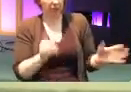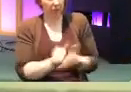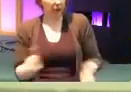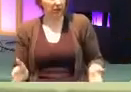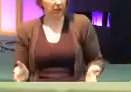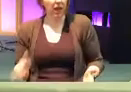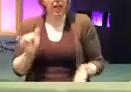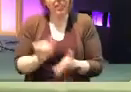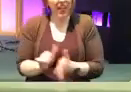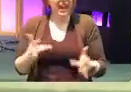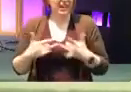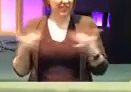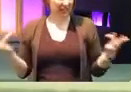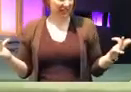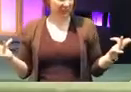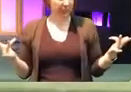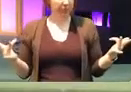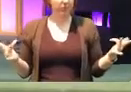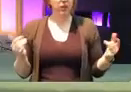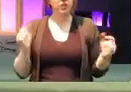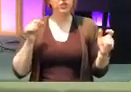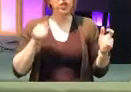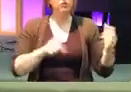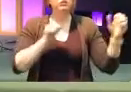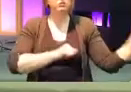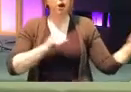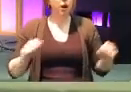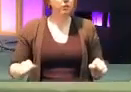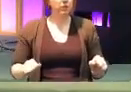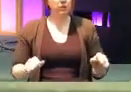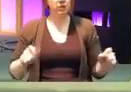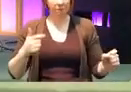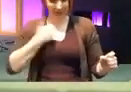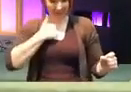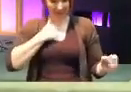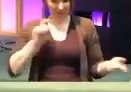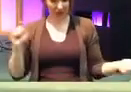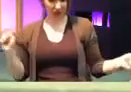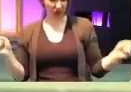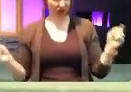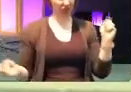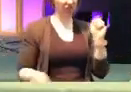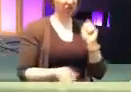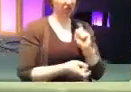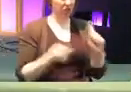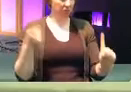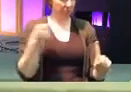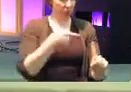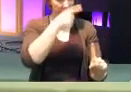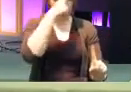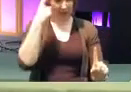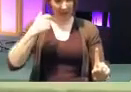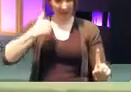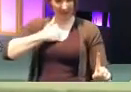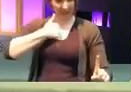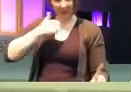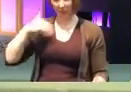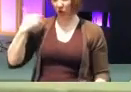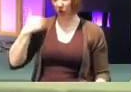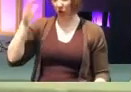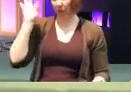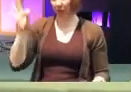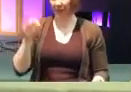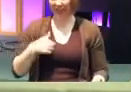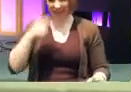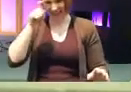that that event was probably one of the most significant turning points for me, even as a Pentecostal, because I, as a youth pastor, had